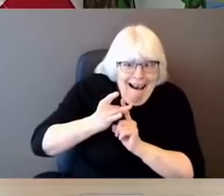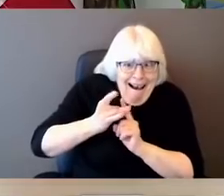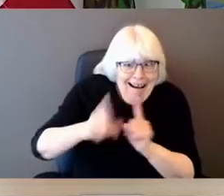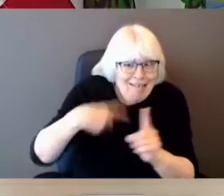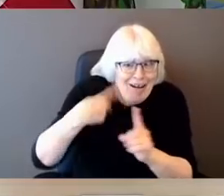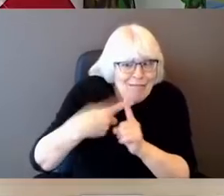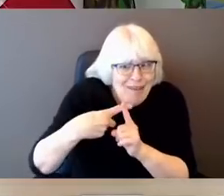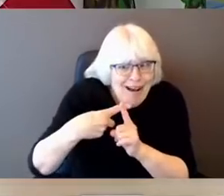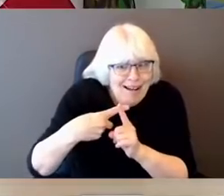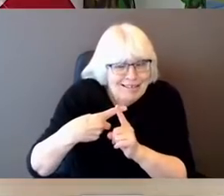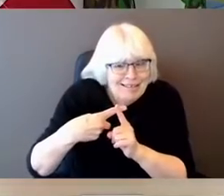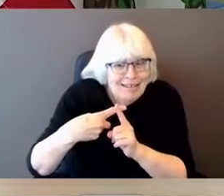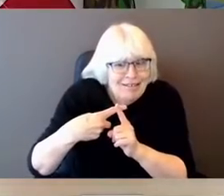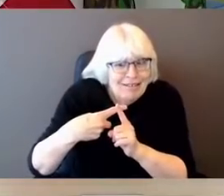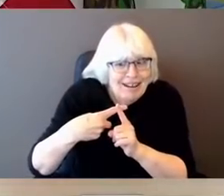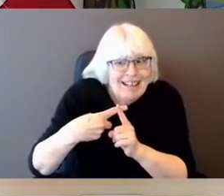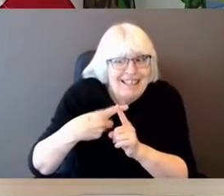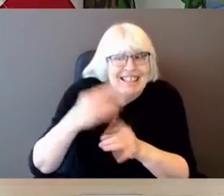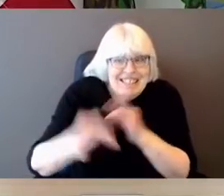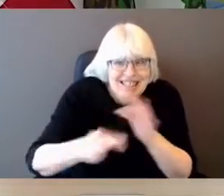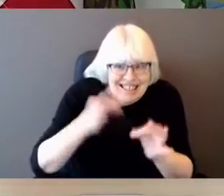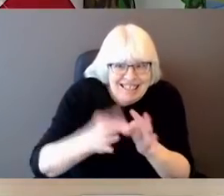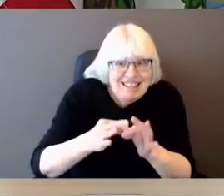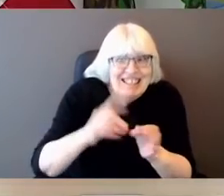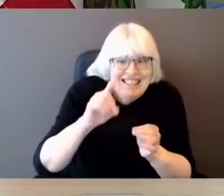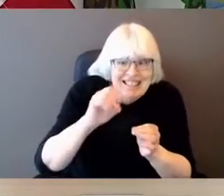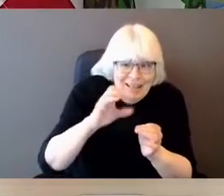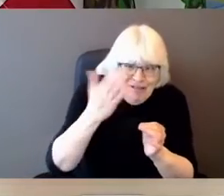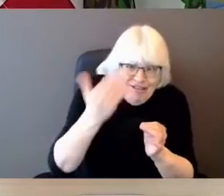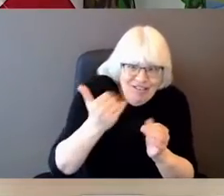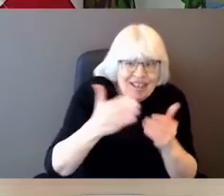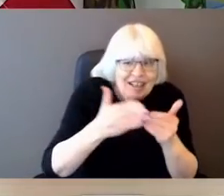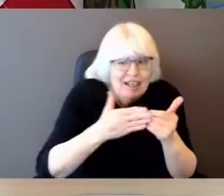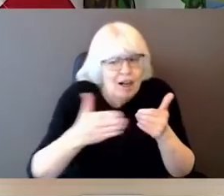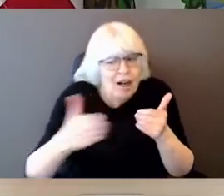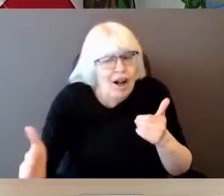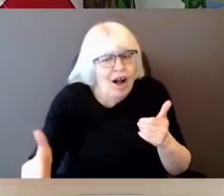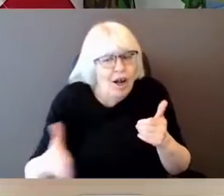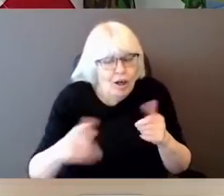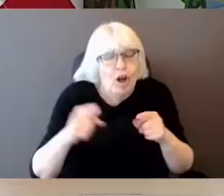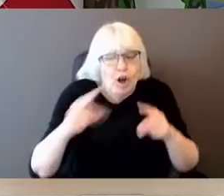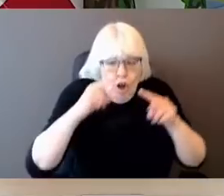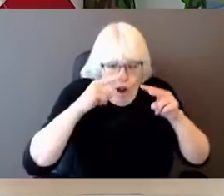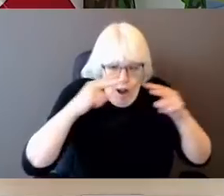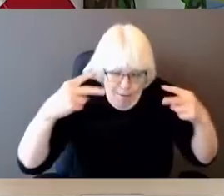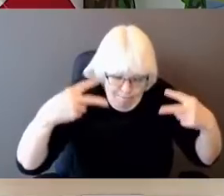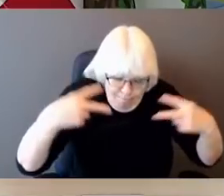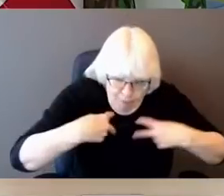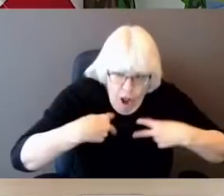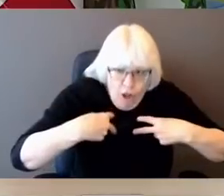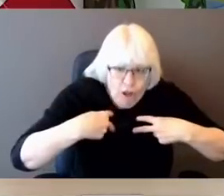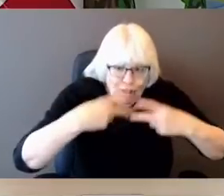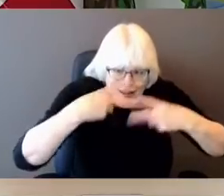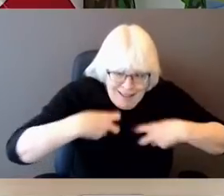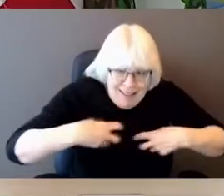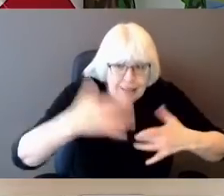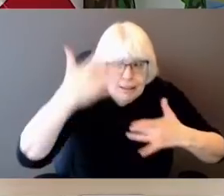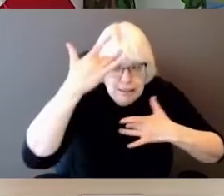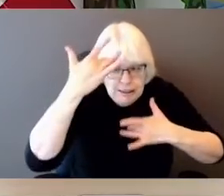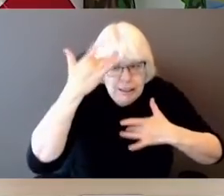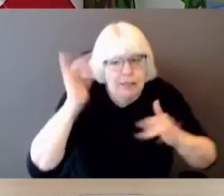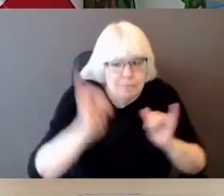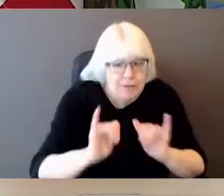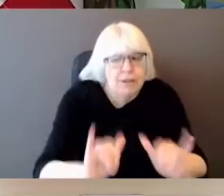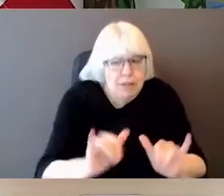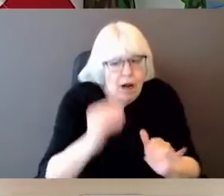15th, you should monitor for symptoms, and if symptoms develop, you stay home until your symptoms have resolved or improving, and